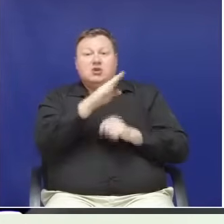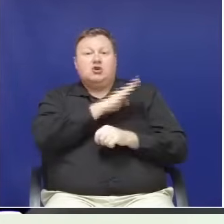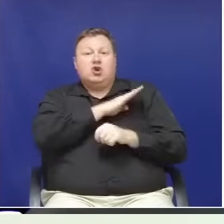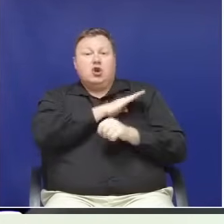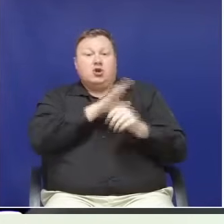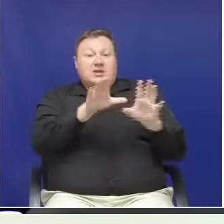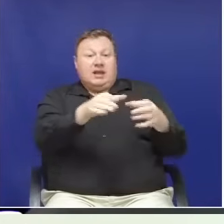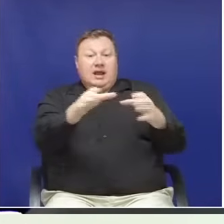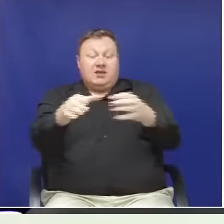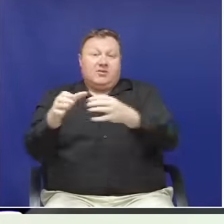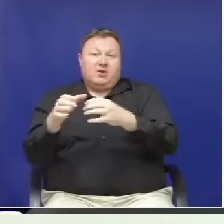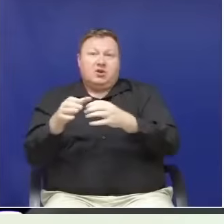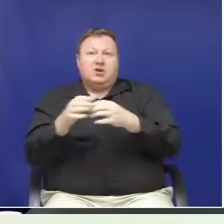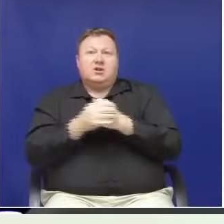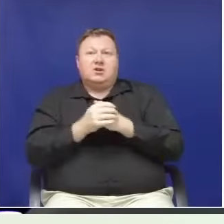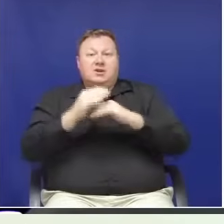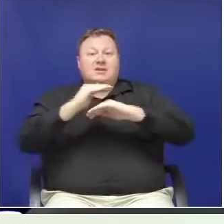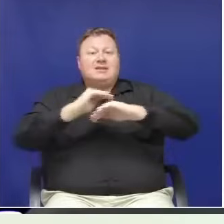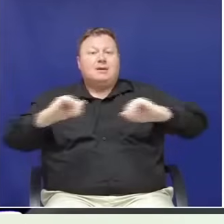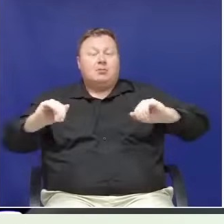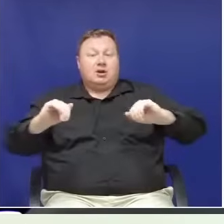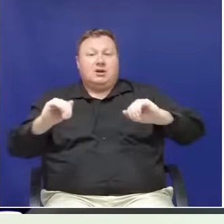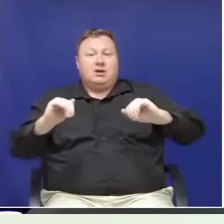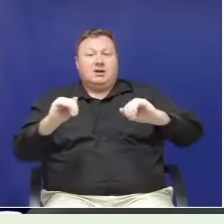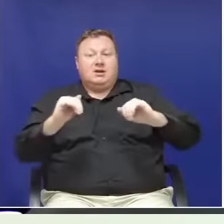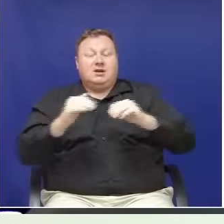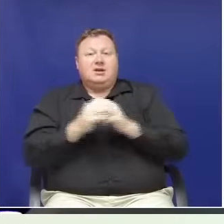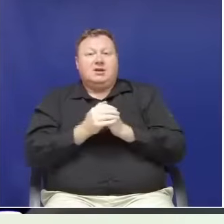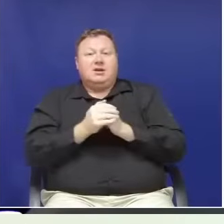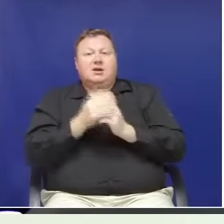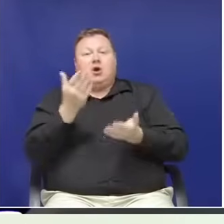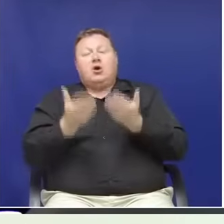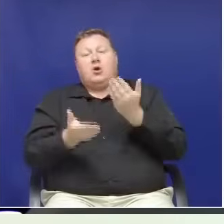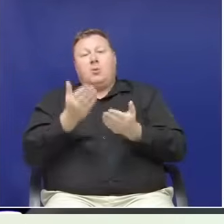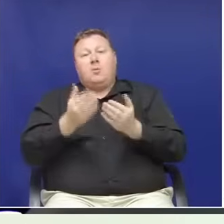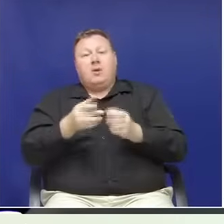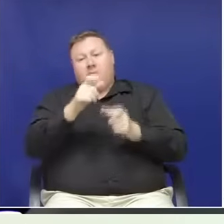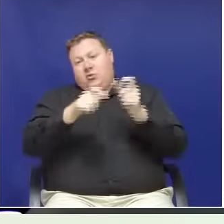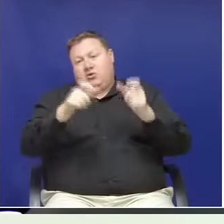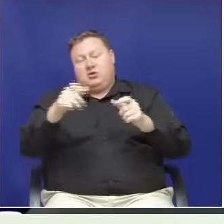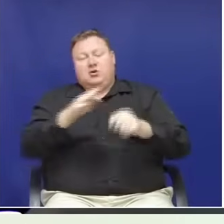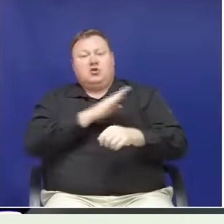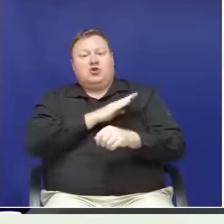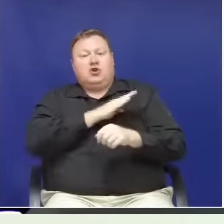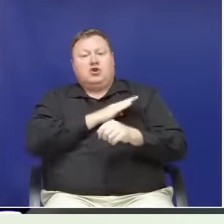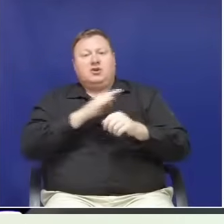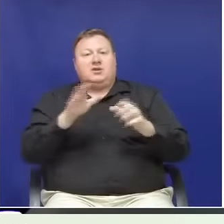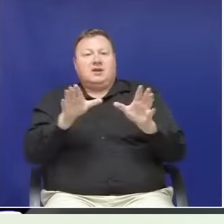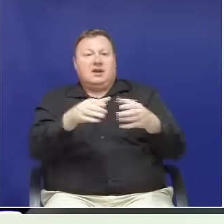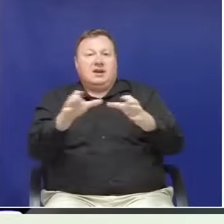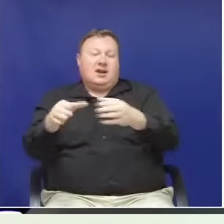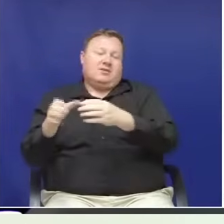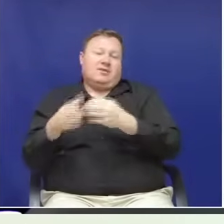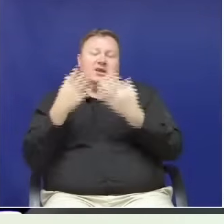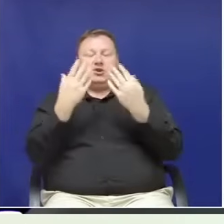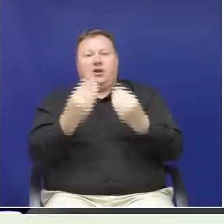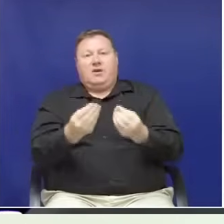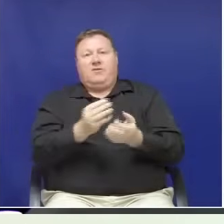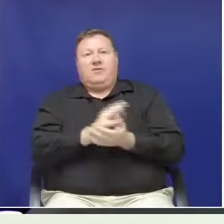classification are detained separately from offenders with a different security